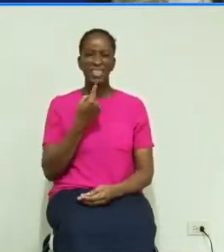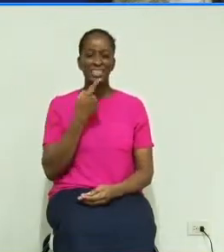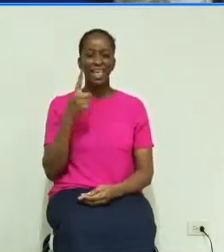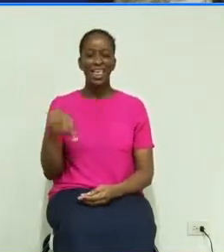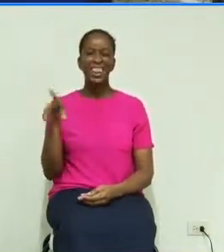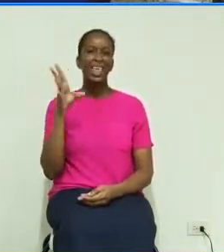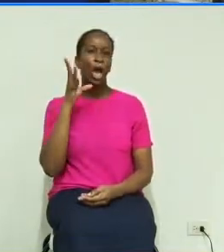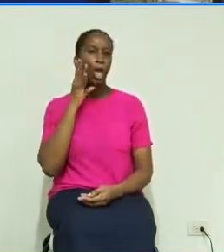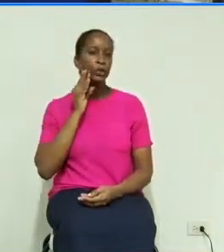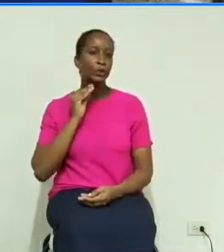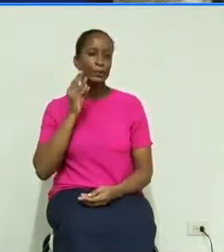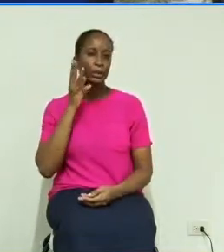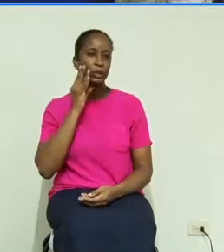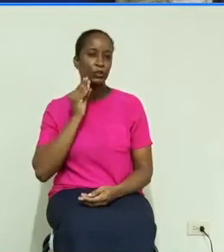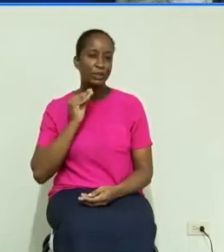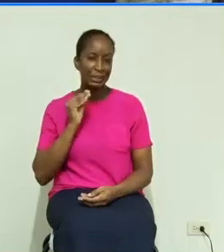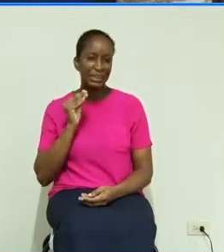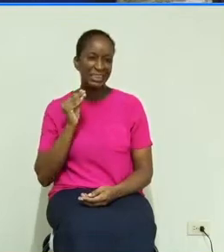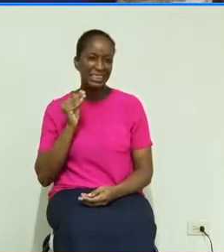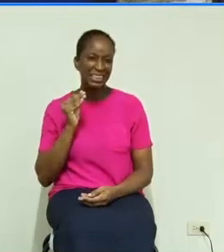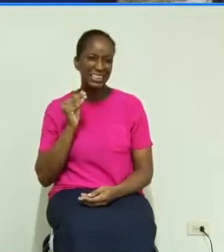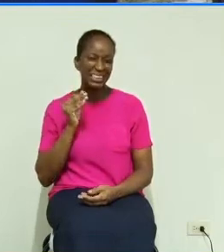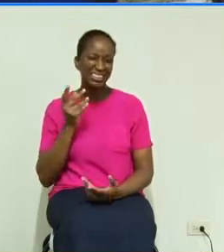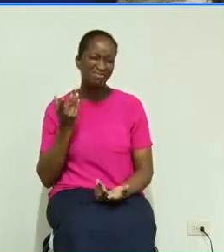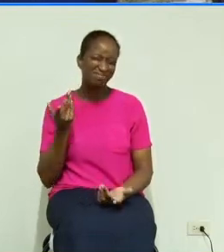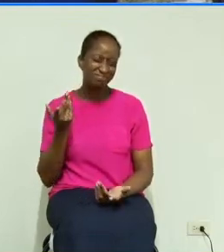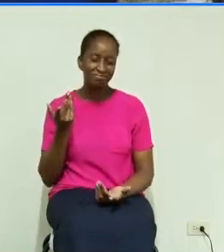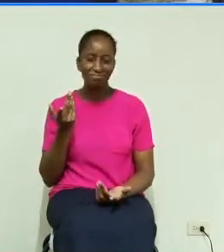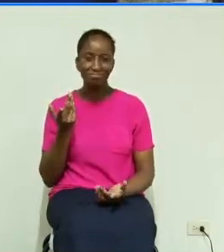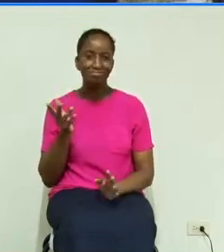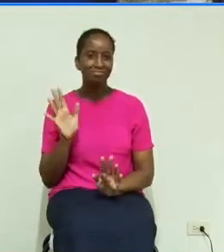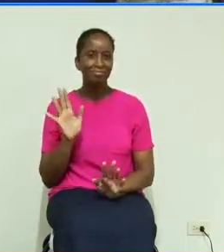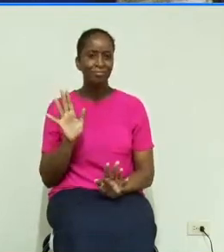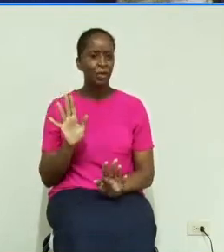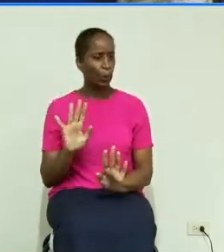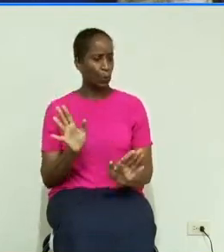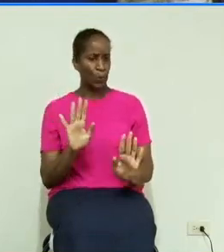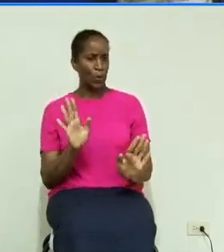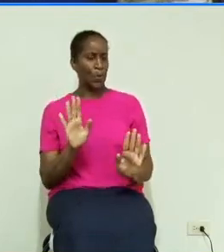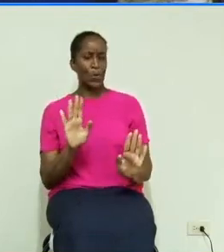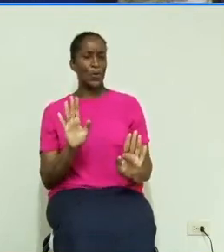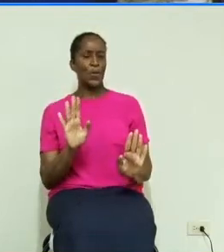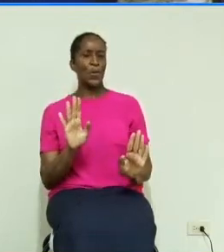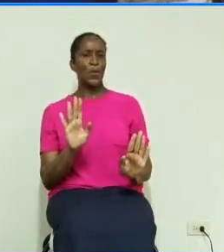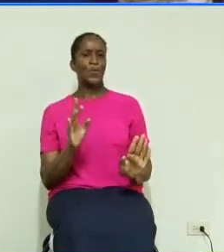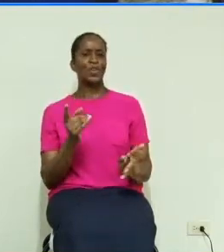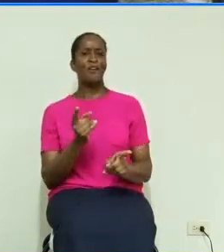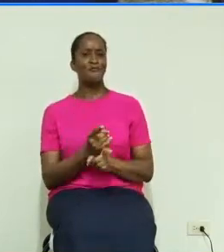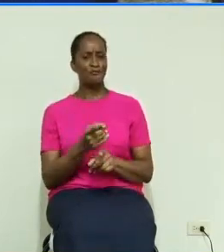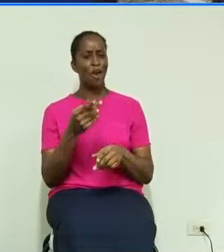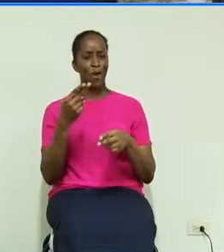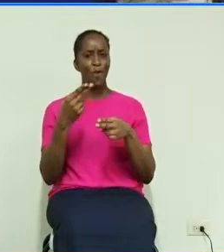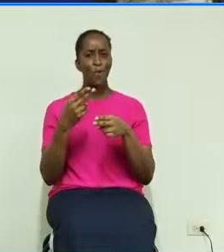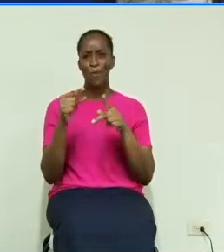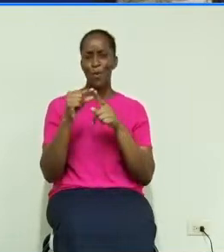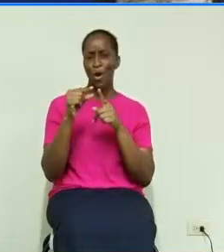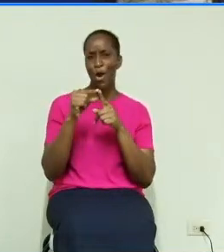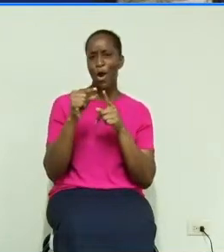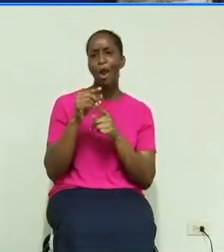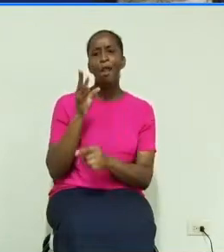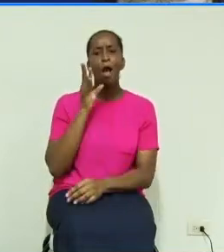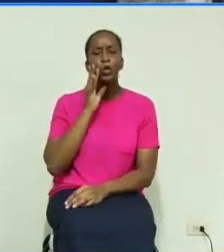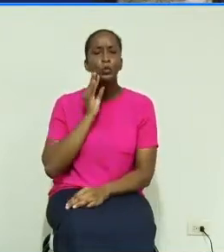I could think call that- them statespersons. Right, so let's you take could- back the word elders because No, I they like could be elders. I like elders. all-inclusive, young, the